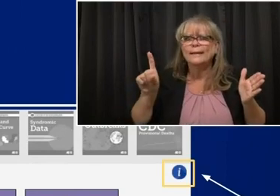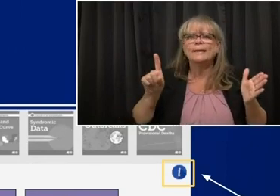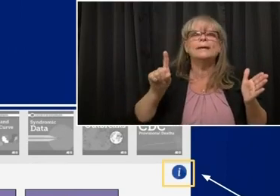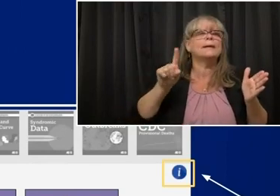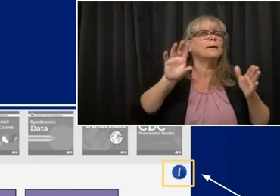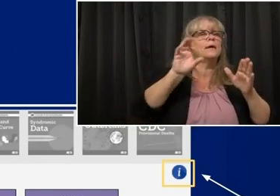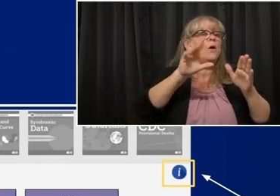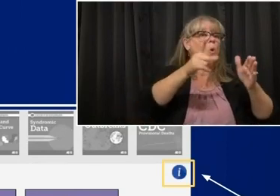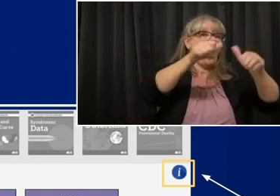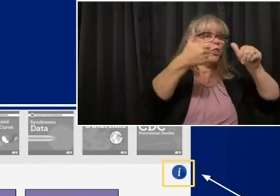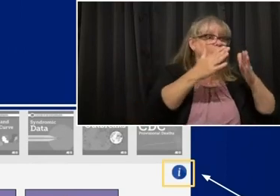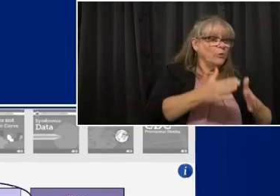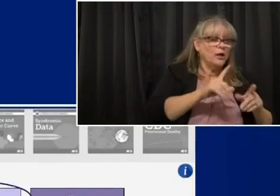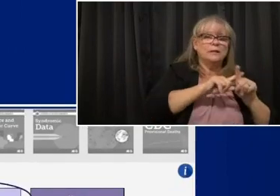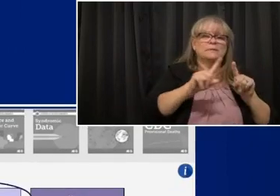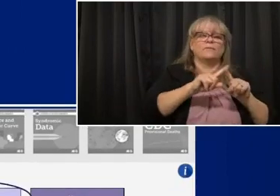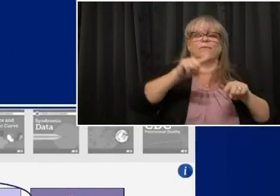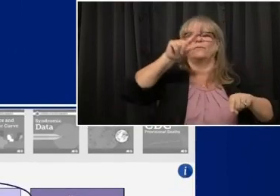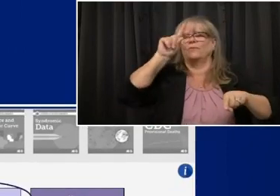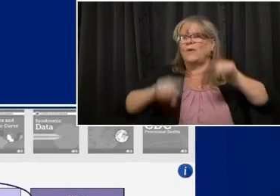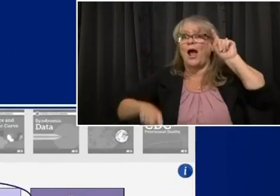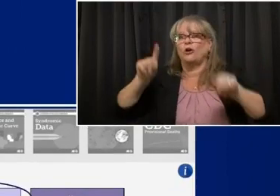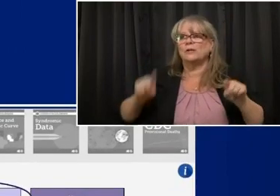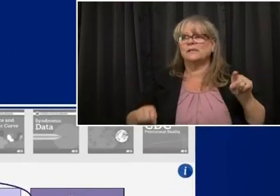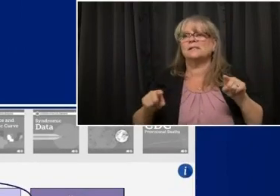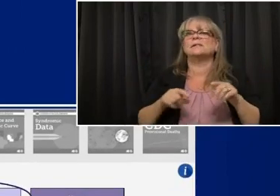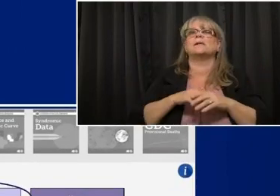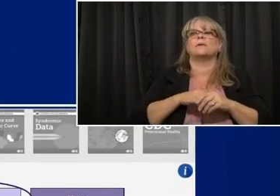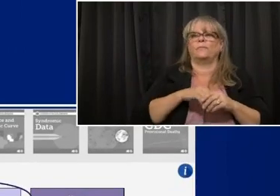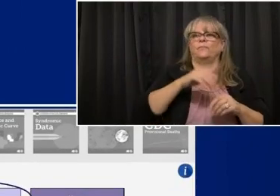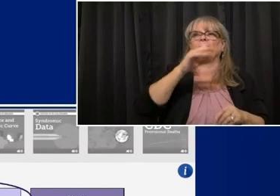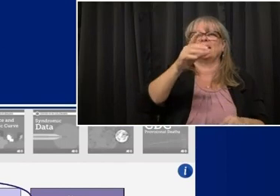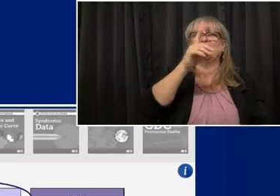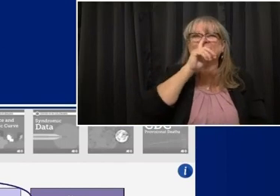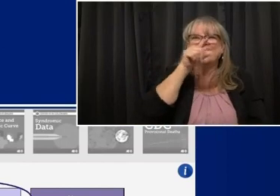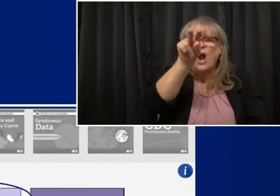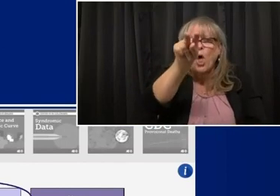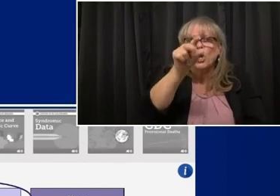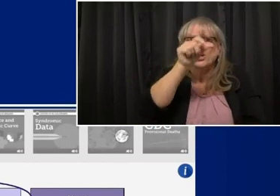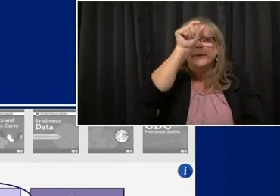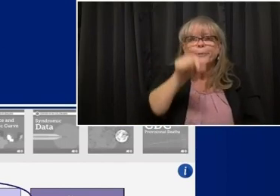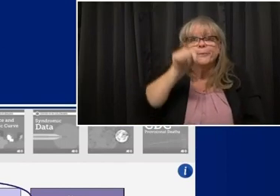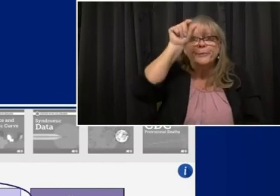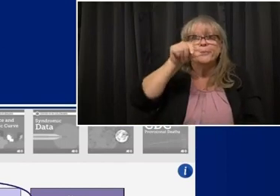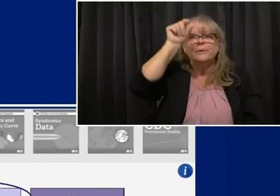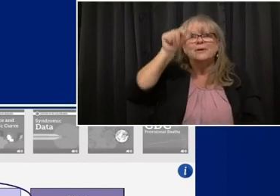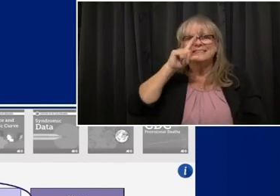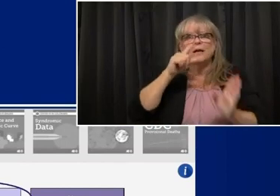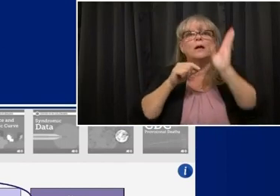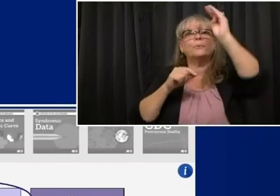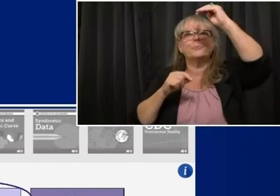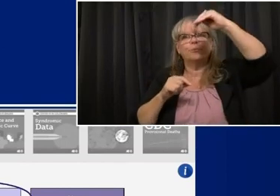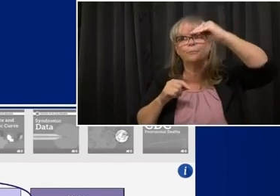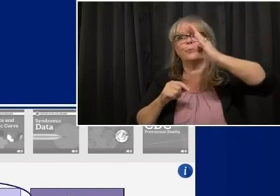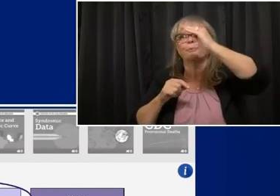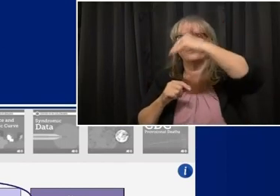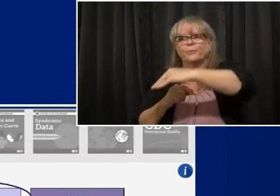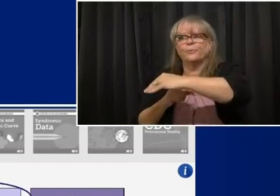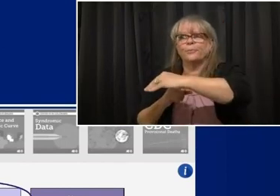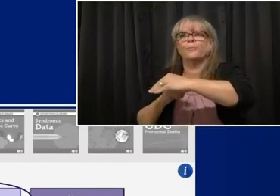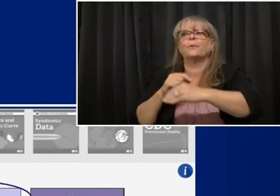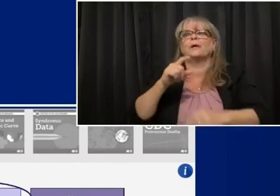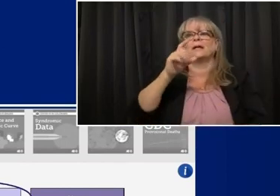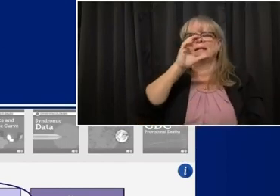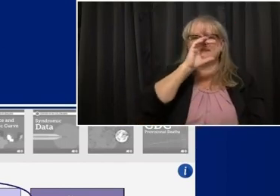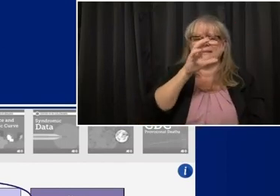about the data. Next slide. Again, moving on, within the same case summary tab, you can visualize